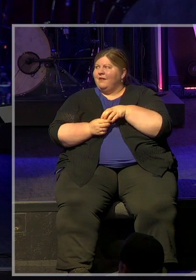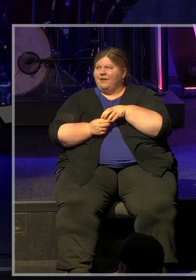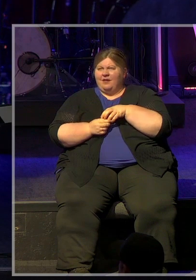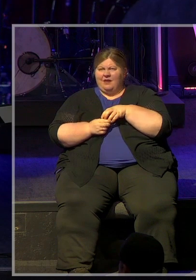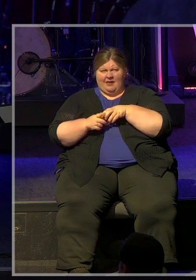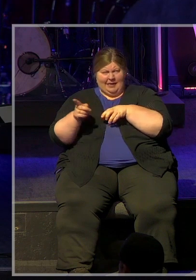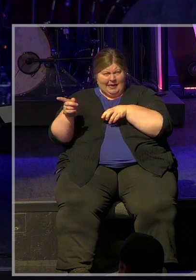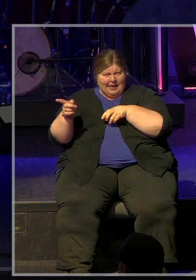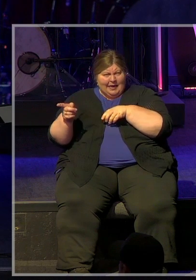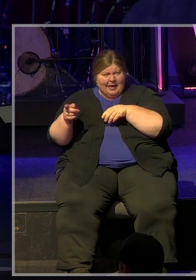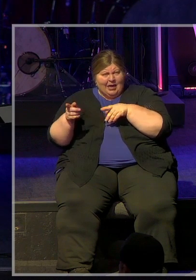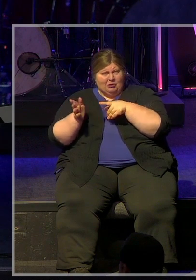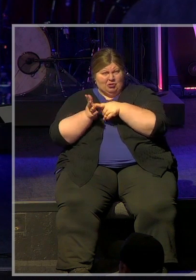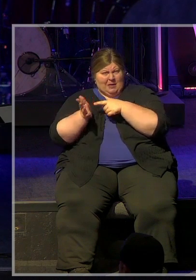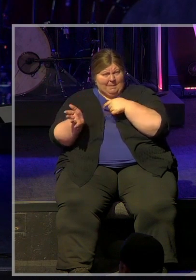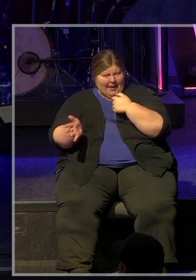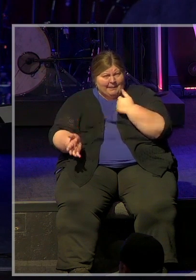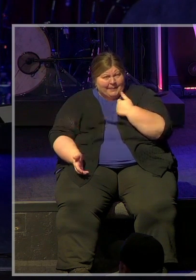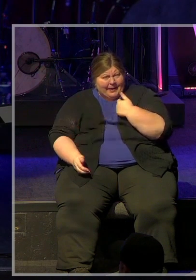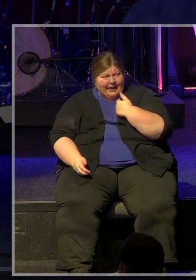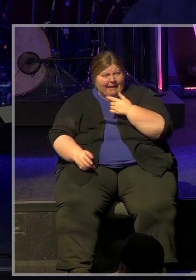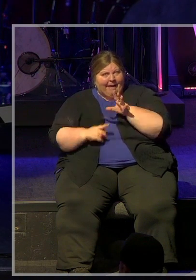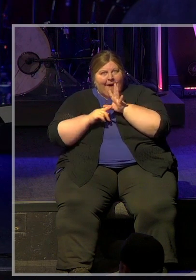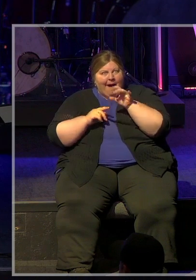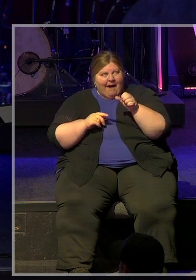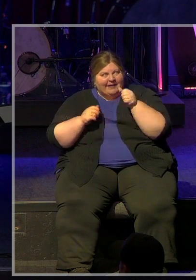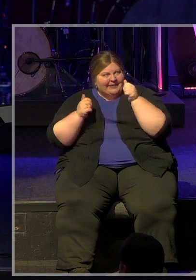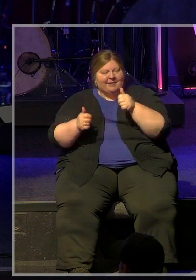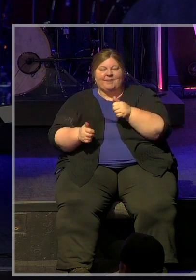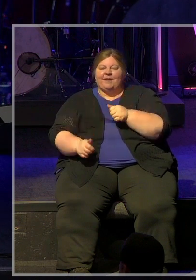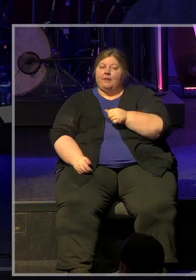she picked me? It was awesome. It's actually,